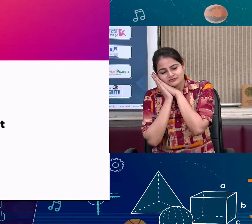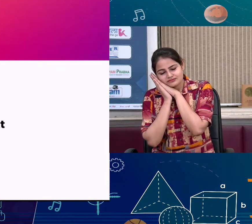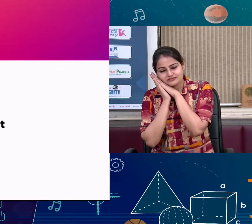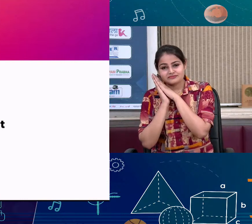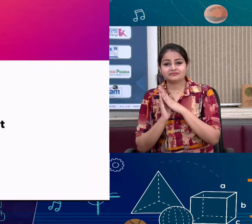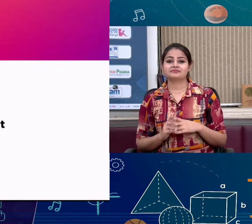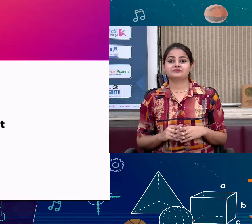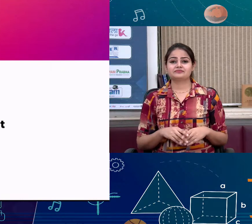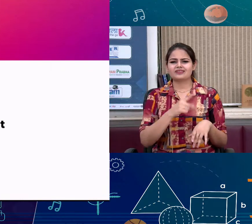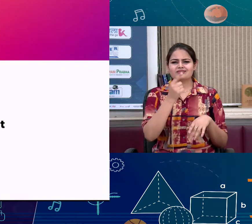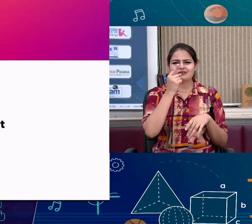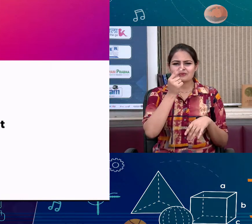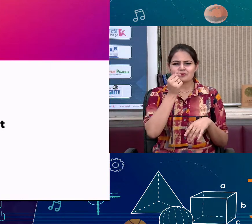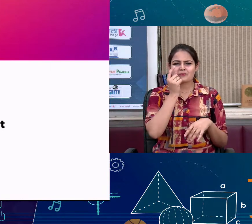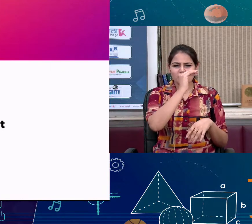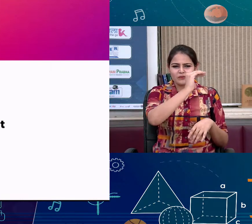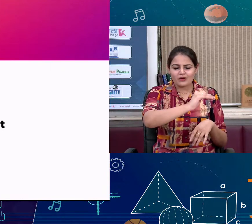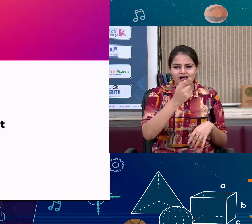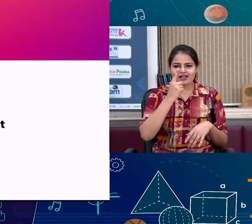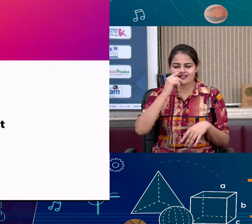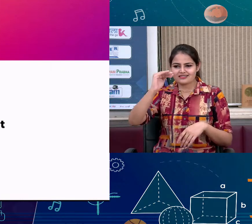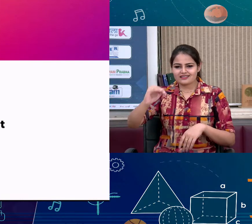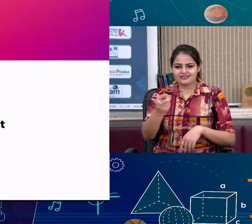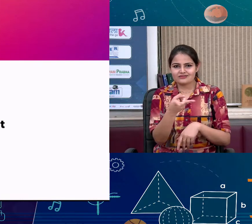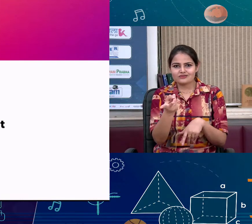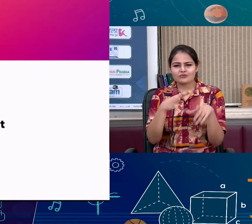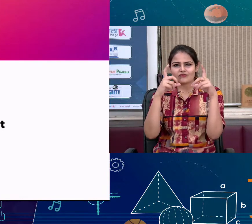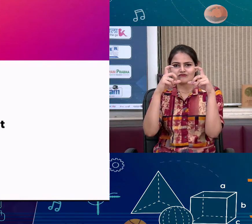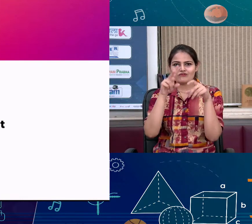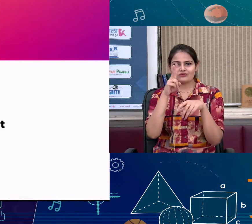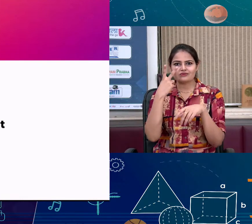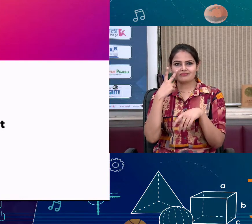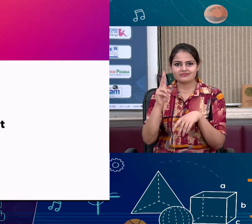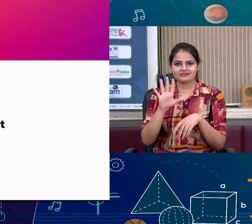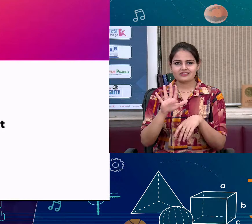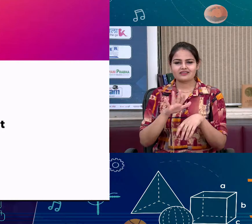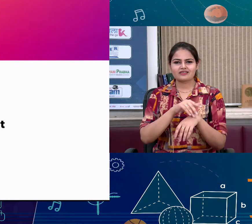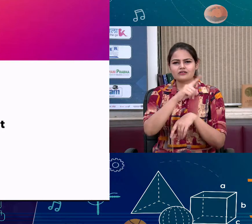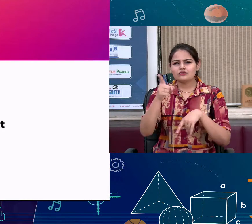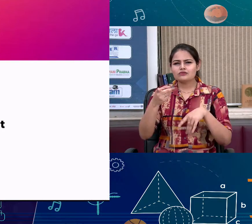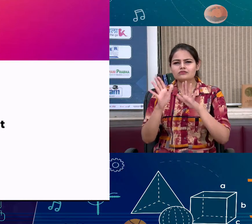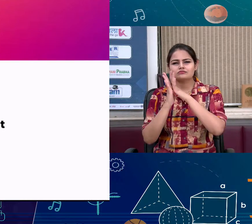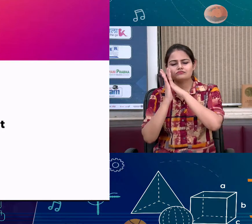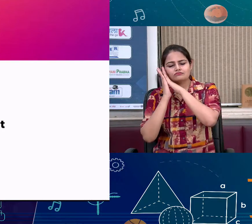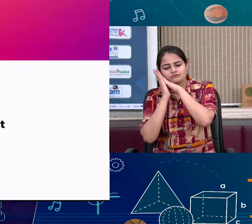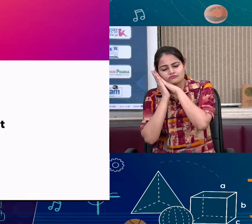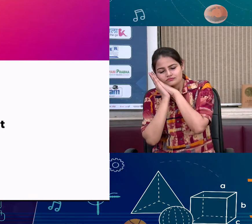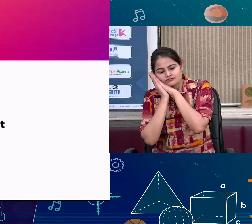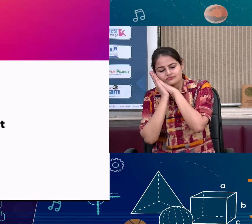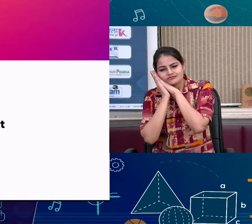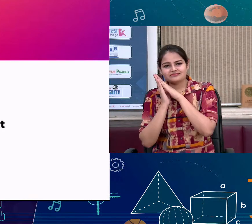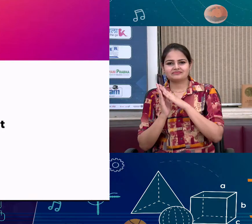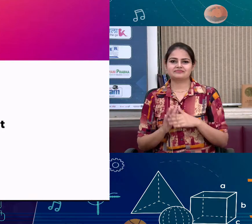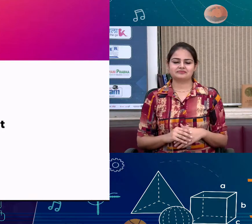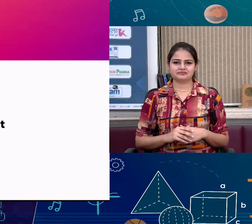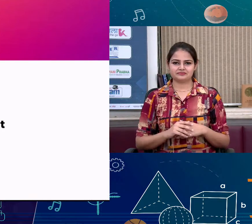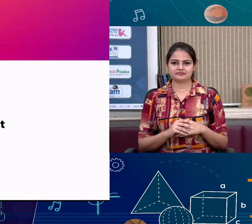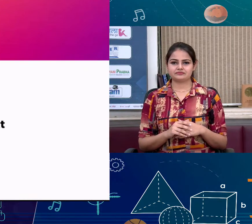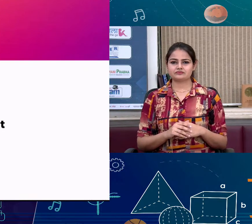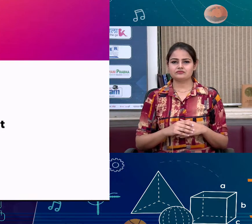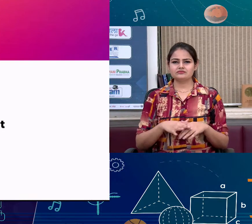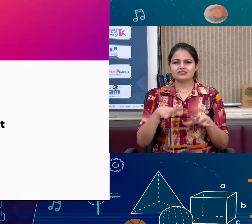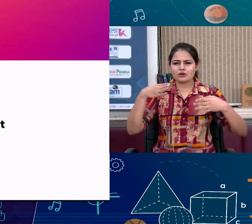The boy and the girl in the picture of the text that we have already seen in the previous two slides.